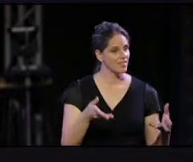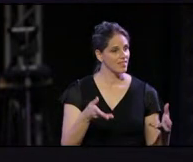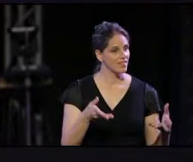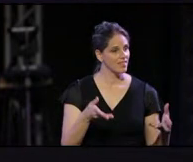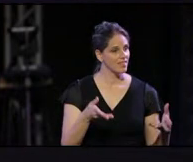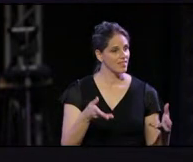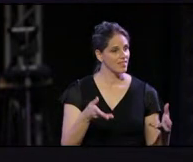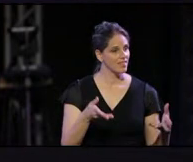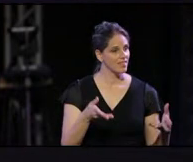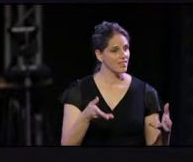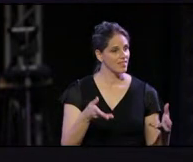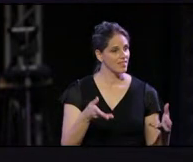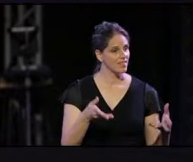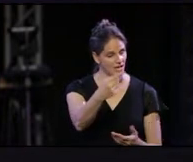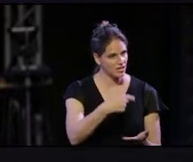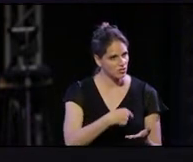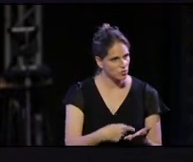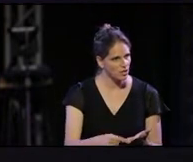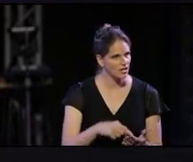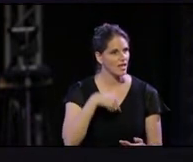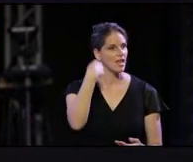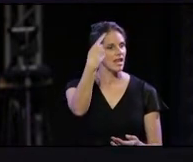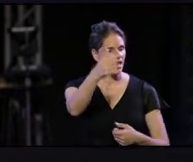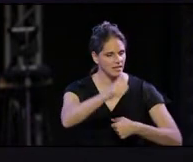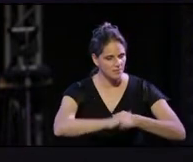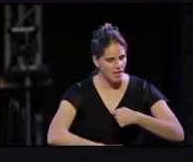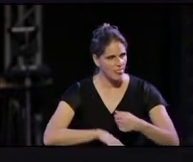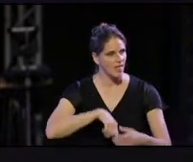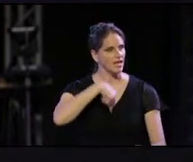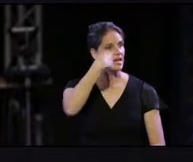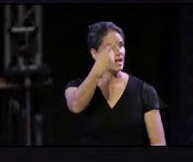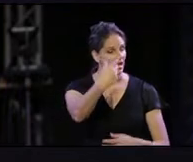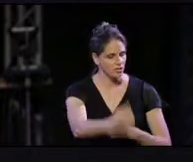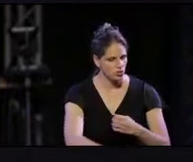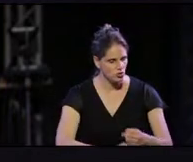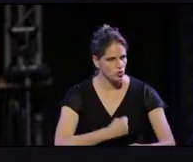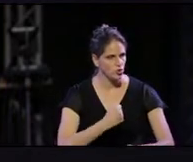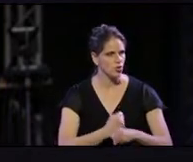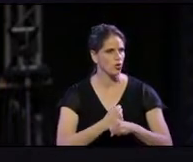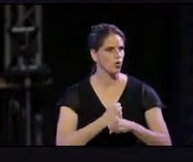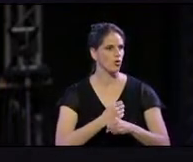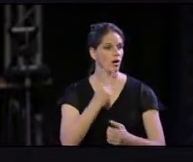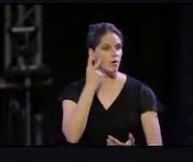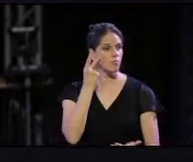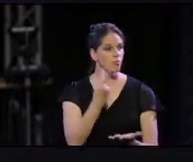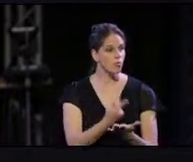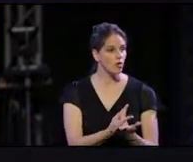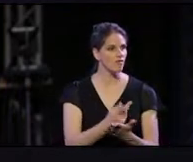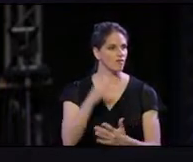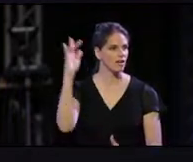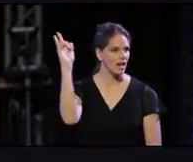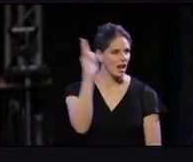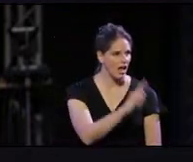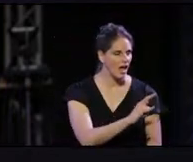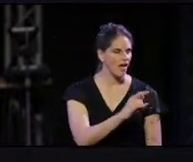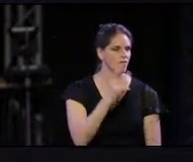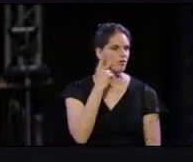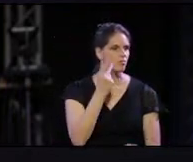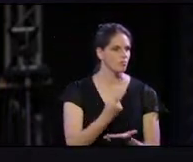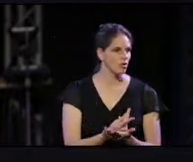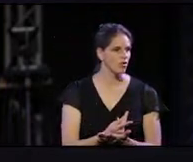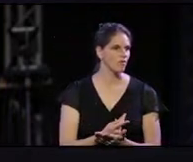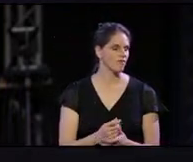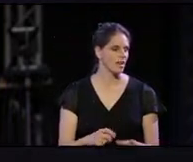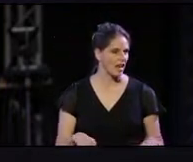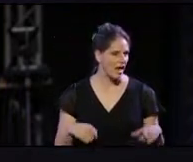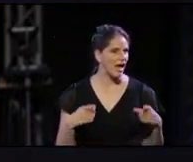Next week, the next month, the next year. That the proof of love and the proof of life of Jesus Christ